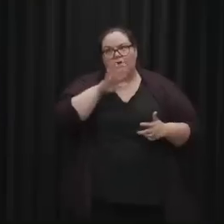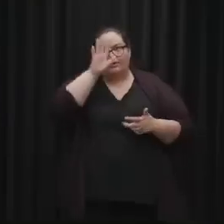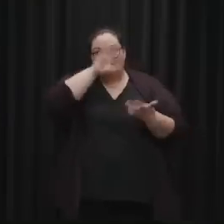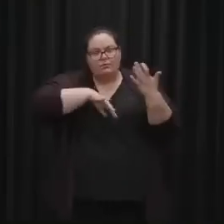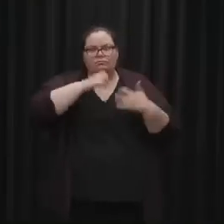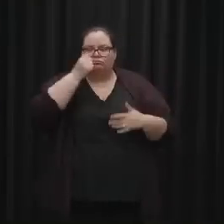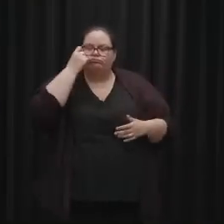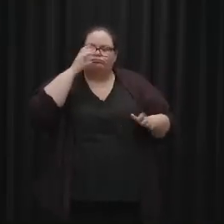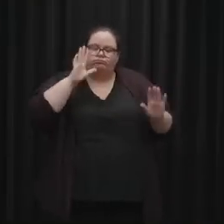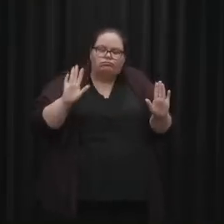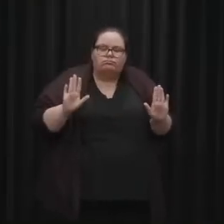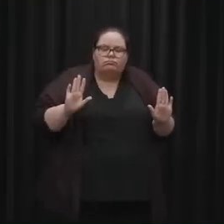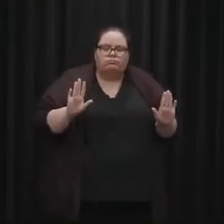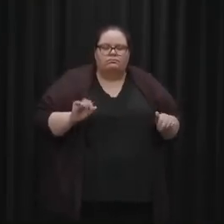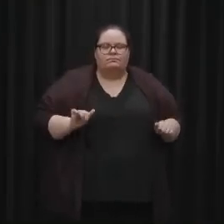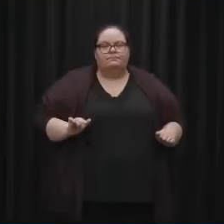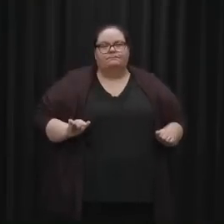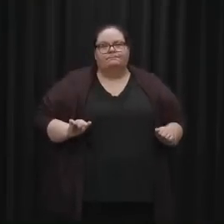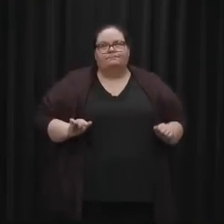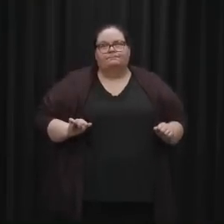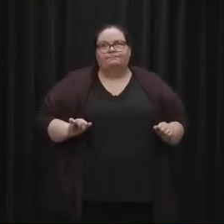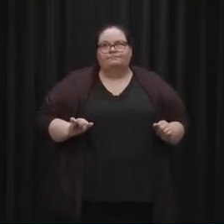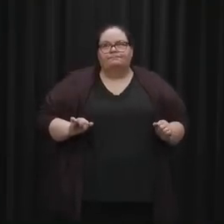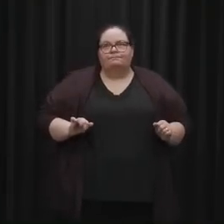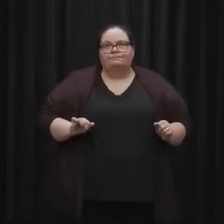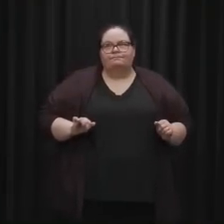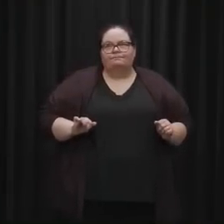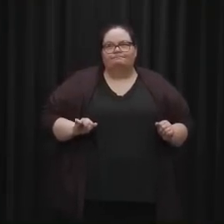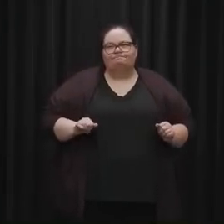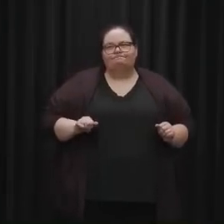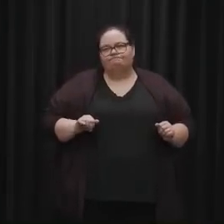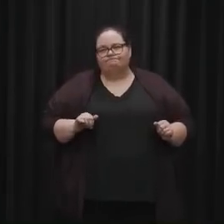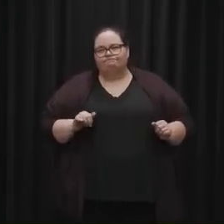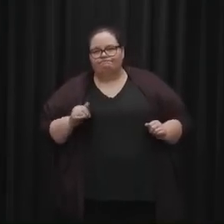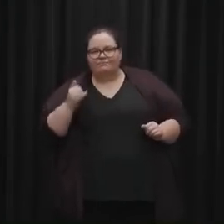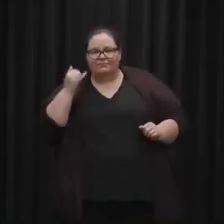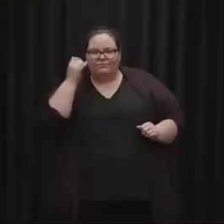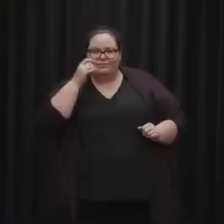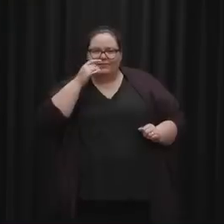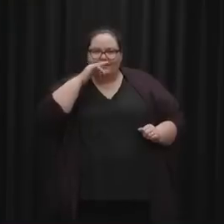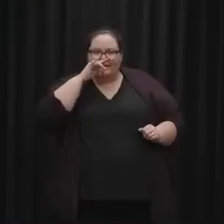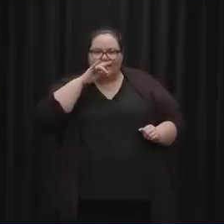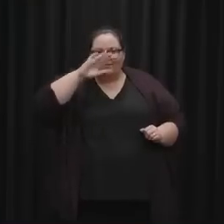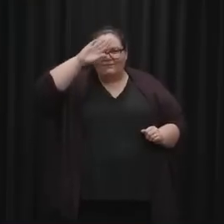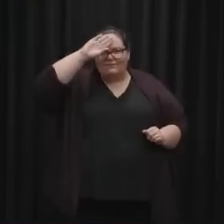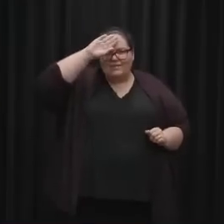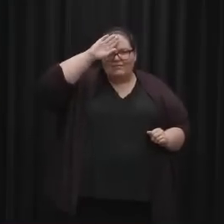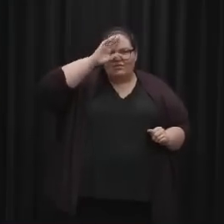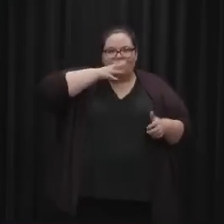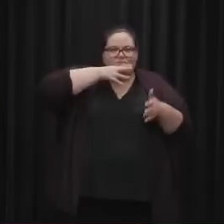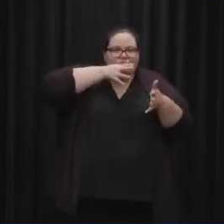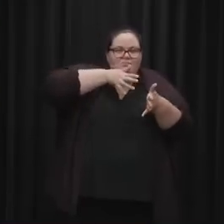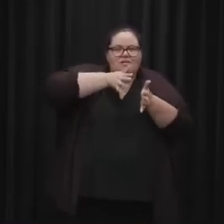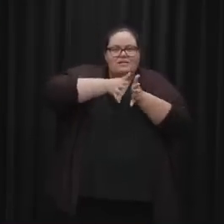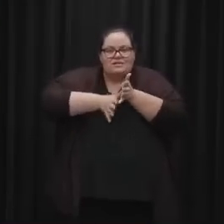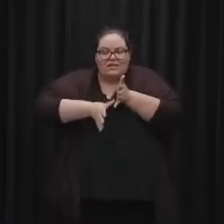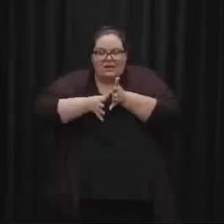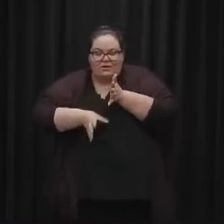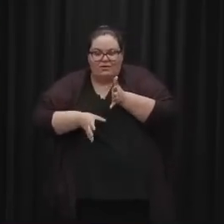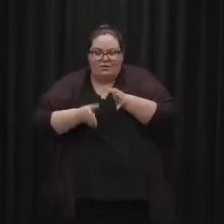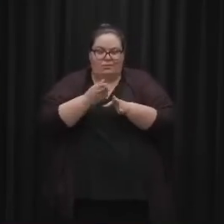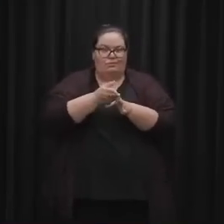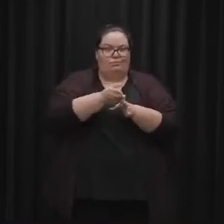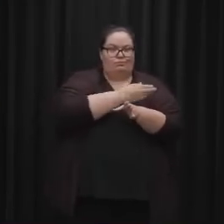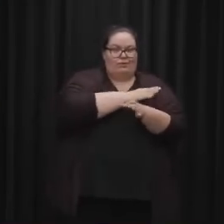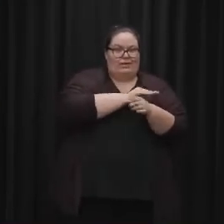confusion. And certainly if kids have fever, vomiting, diarrhea, pre-COVID,